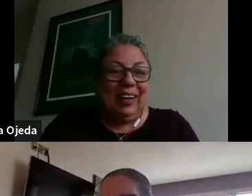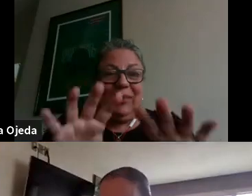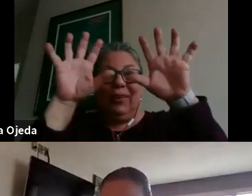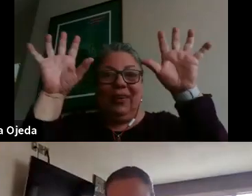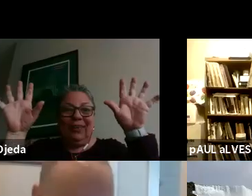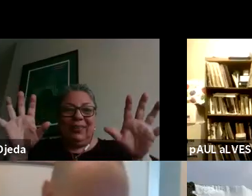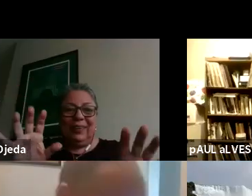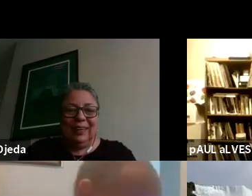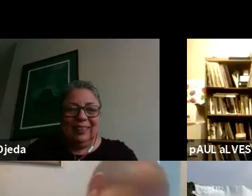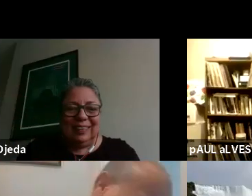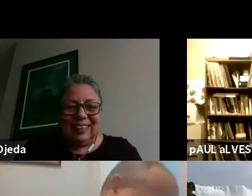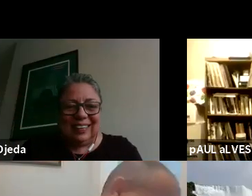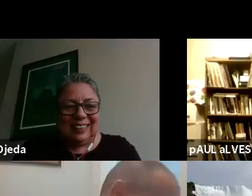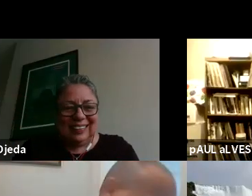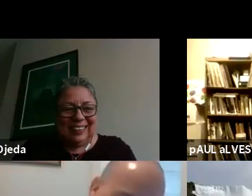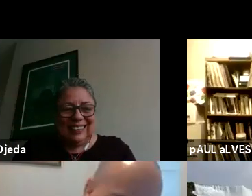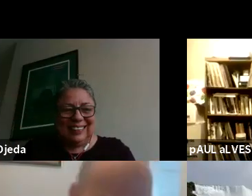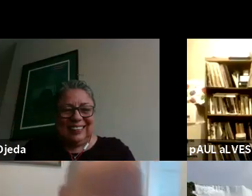right? Like, roar.